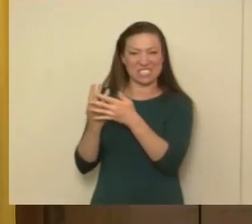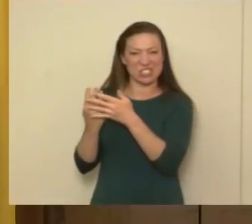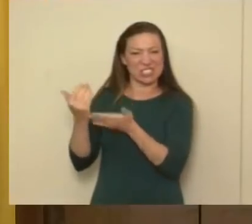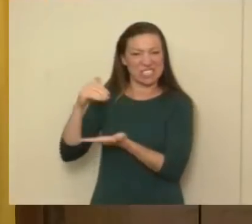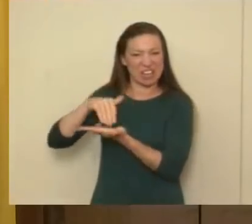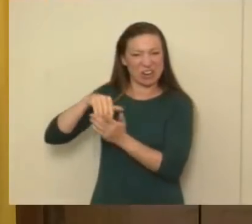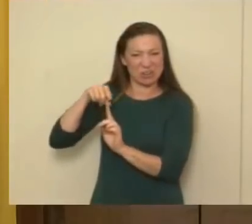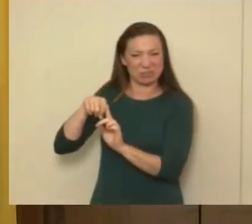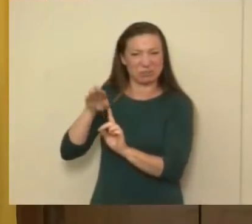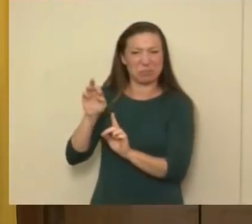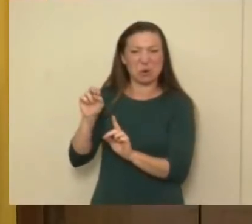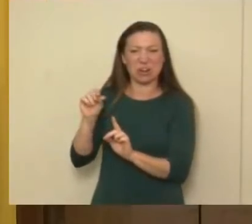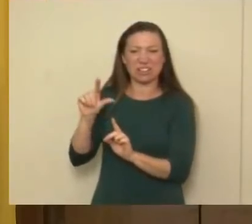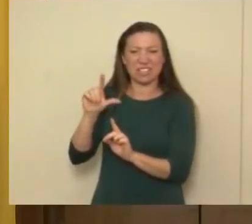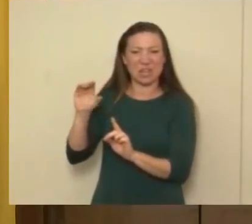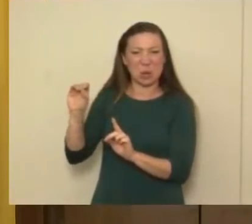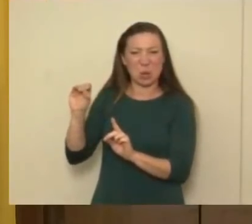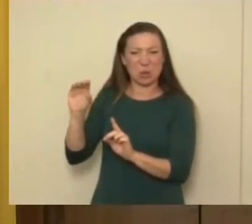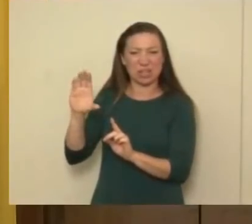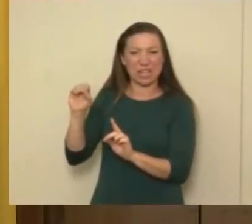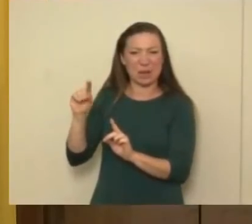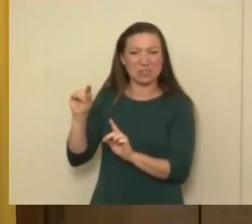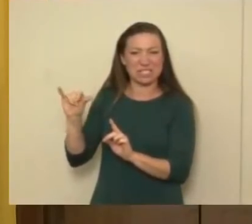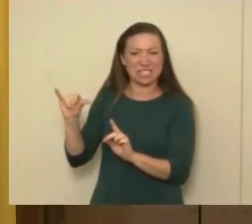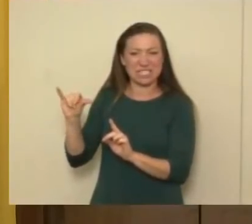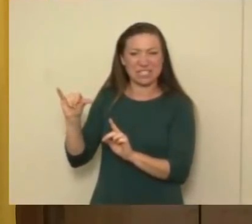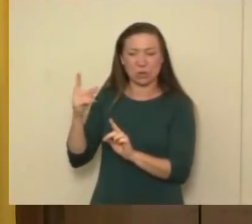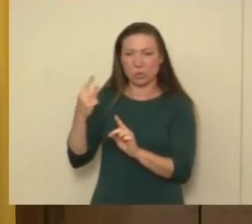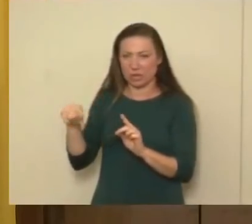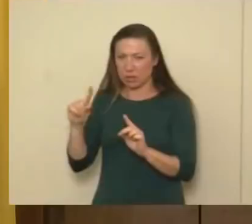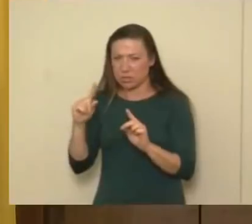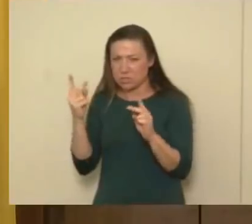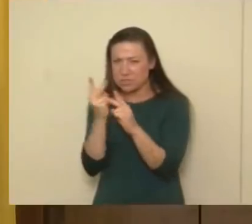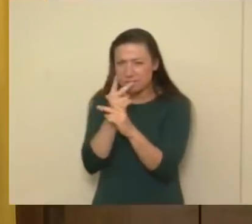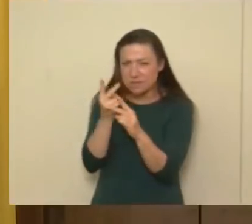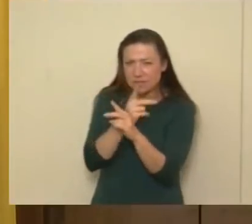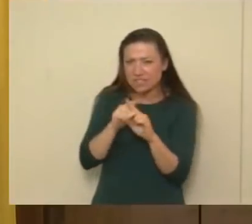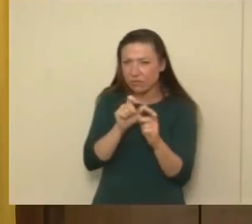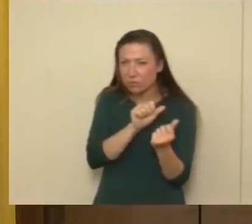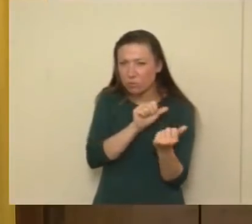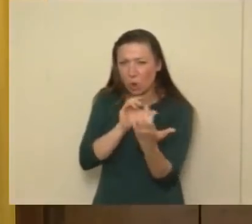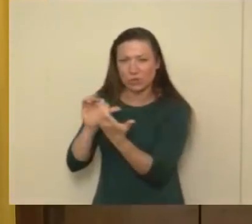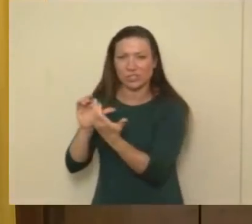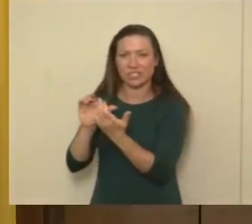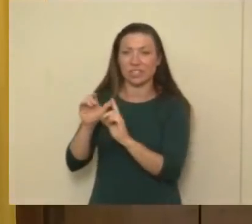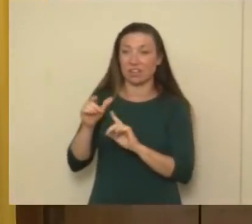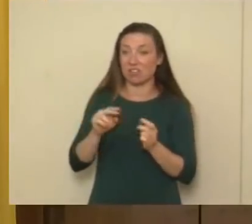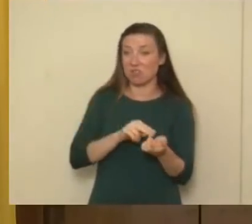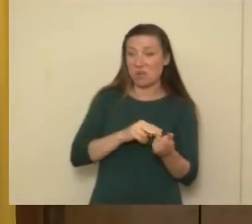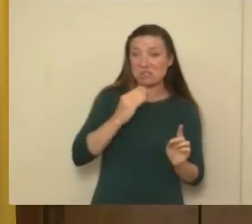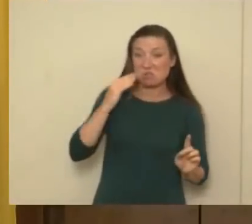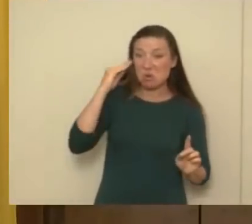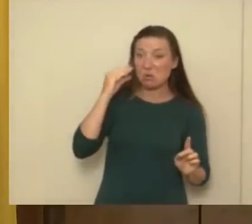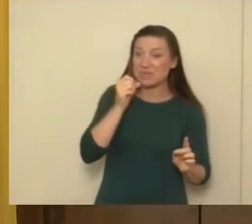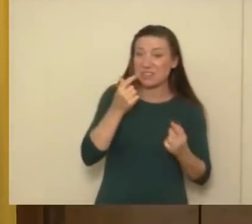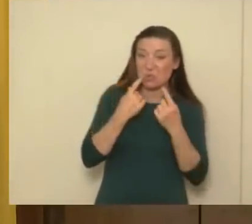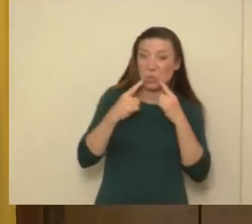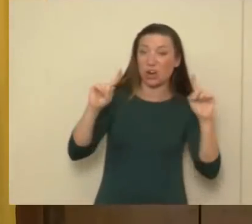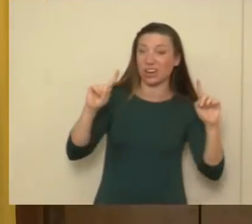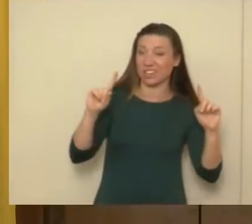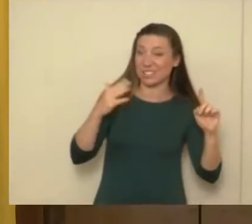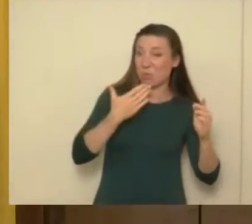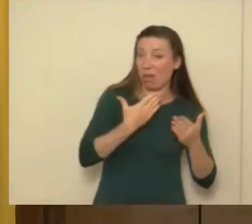for strategies to do that. It didn't work as well as we wanted it to in a nursing home population, but they're much more difficult